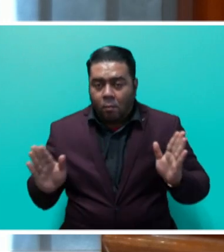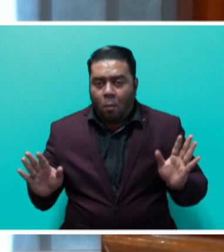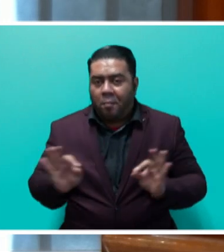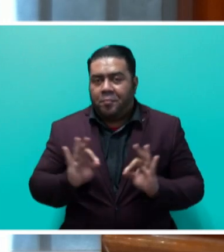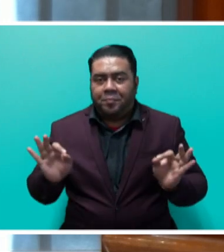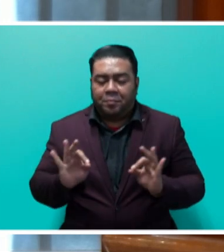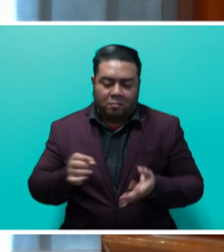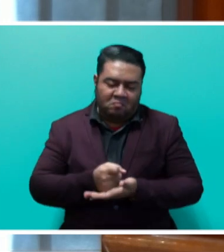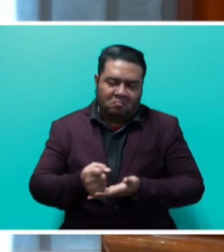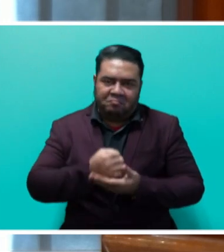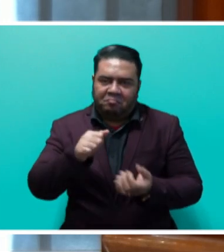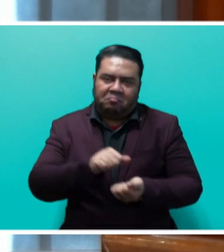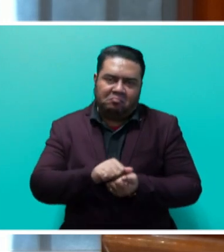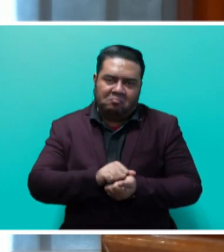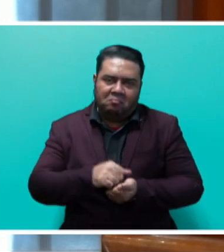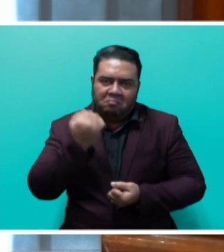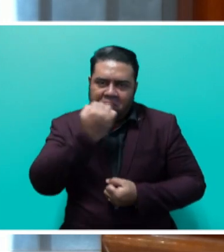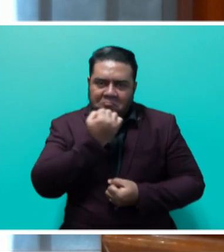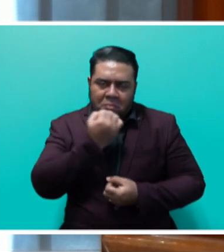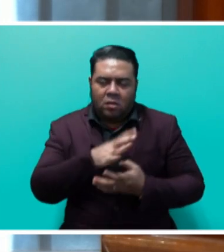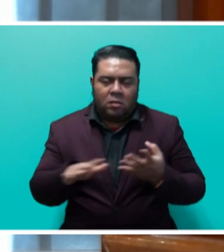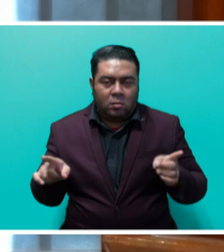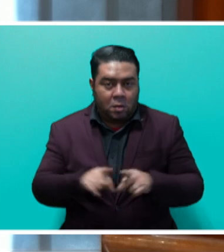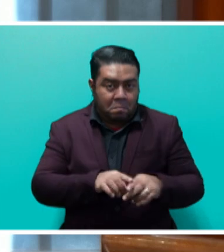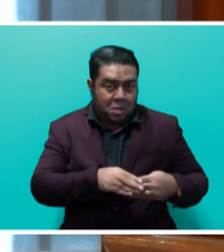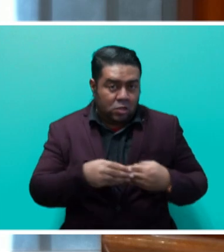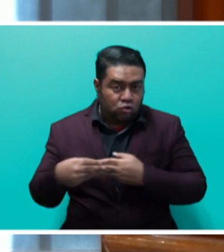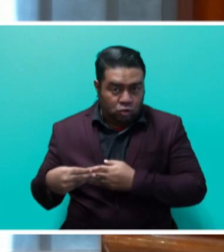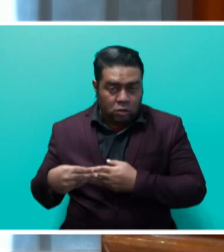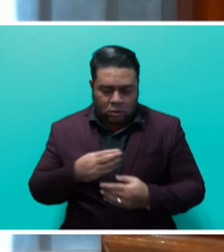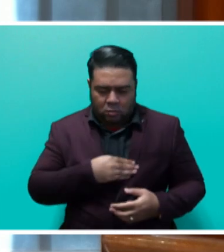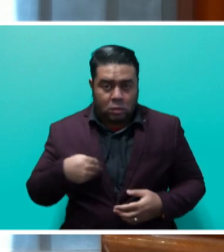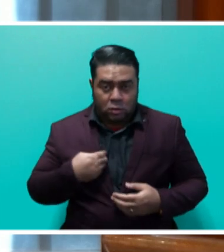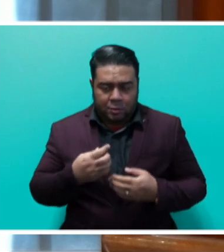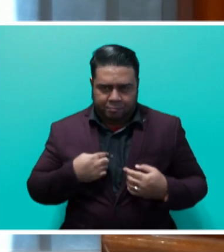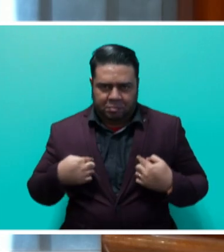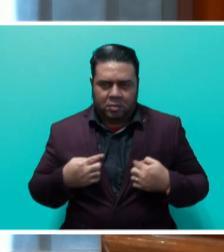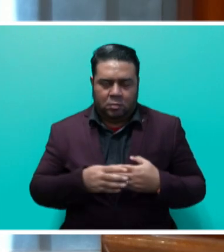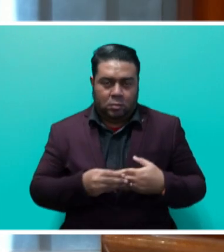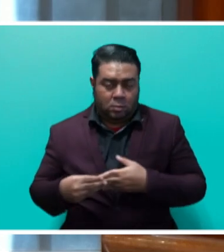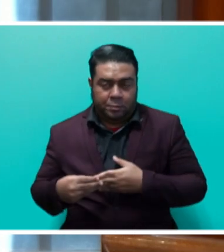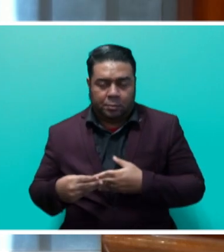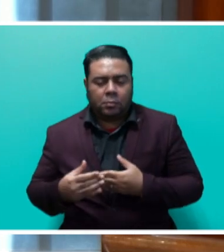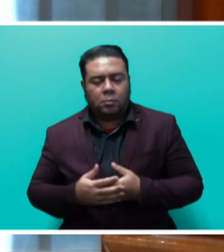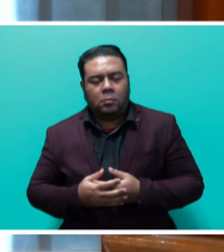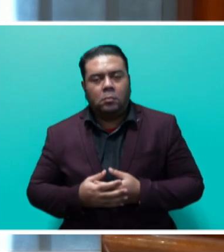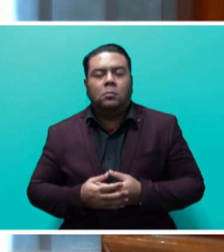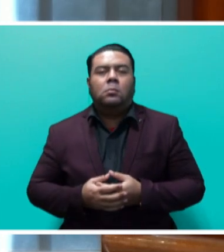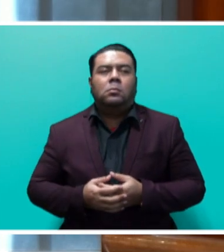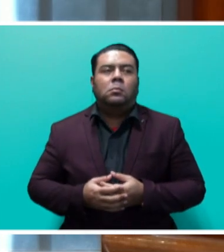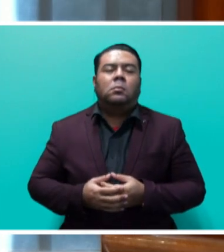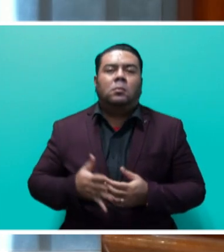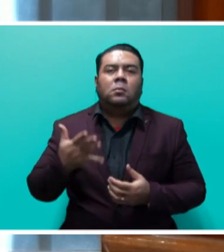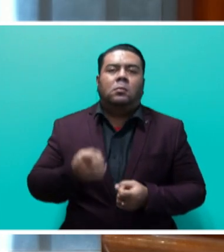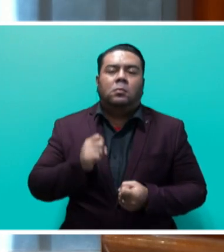much action taken. The ministry which I lead has taken it upon itself to undertake